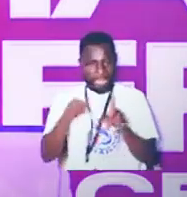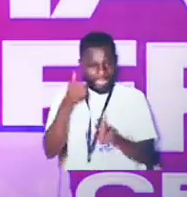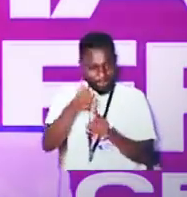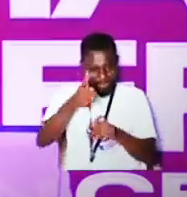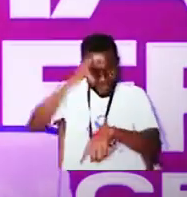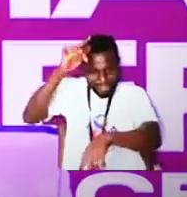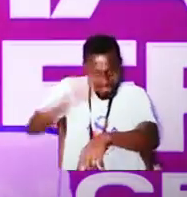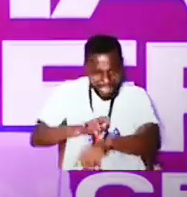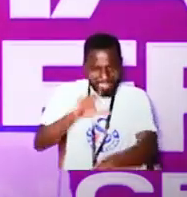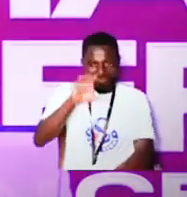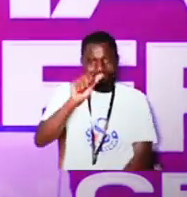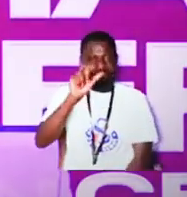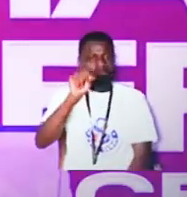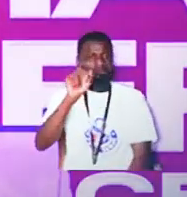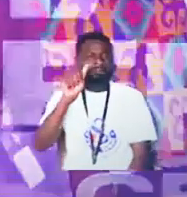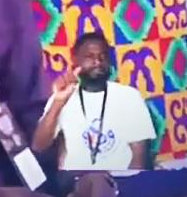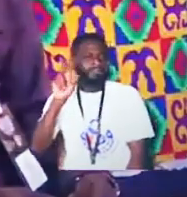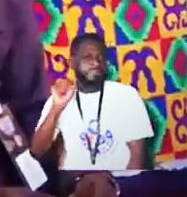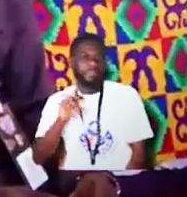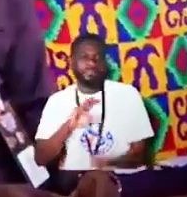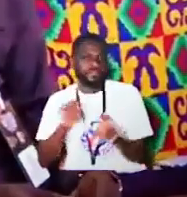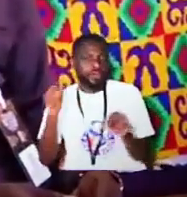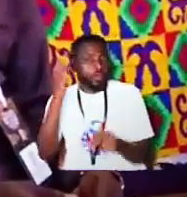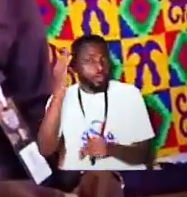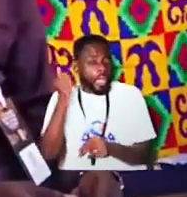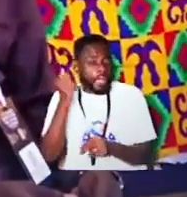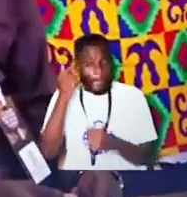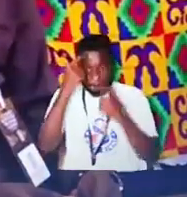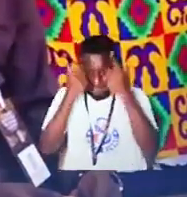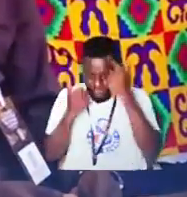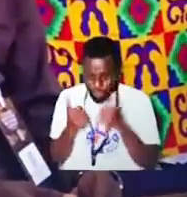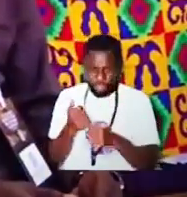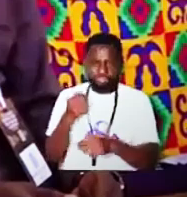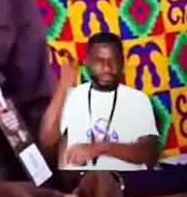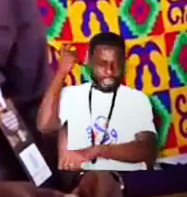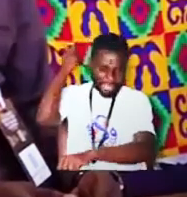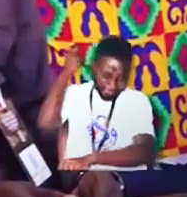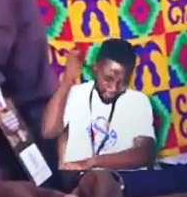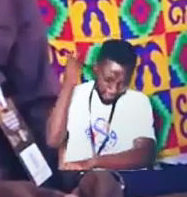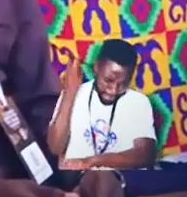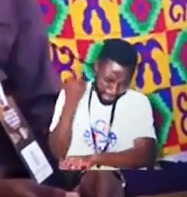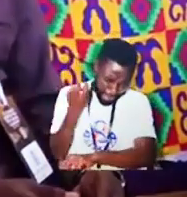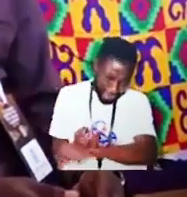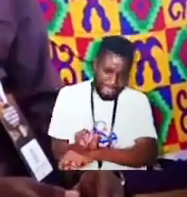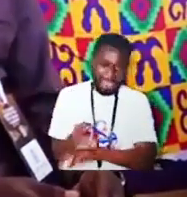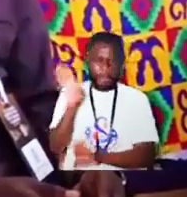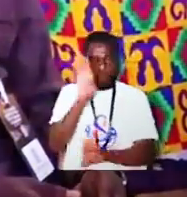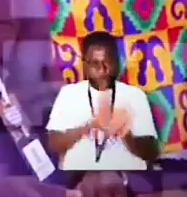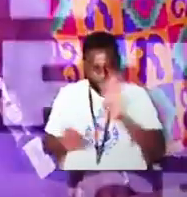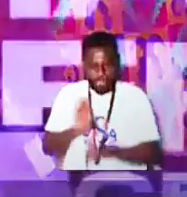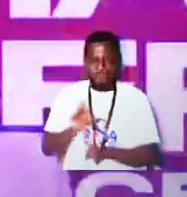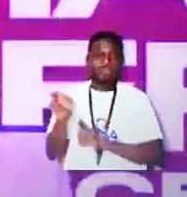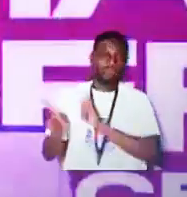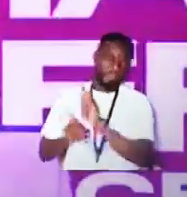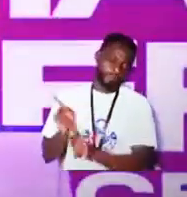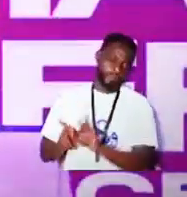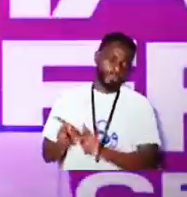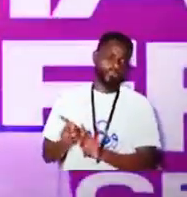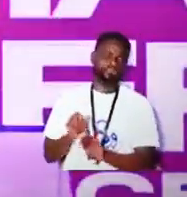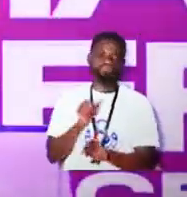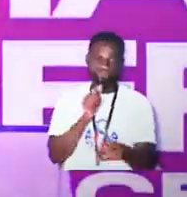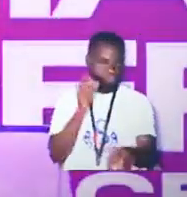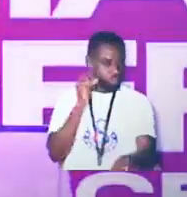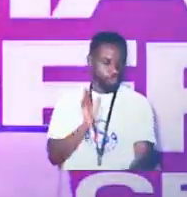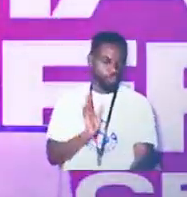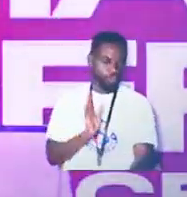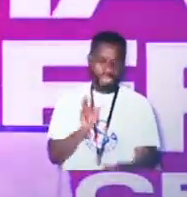why? Because of the stiff-neckedness of his generation.